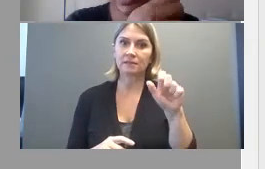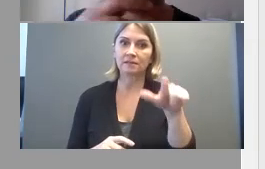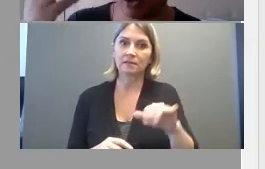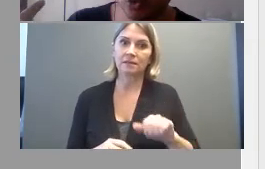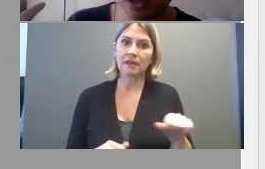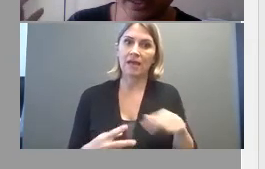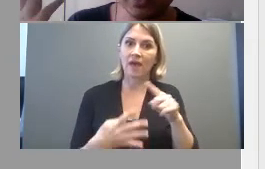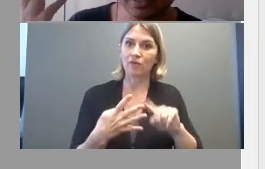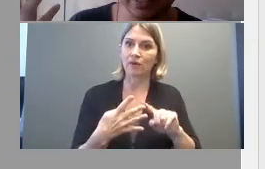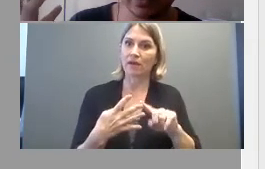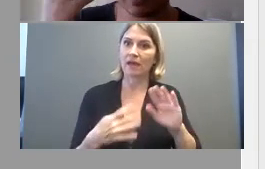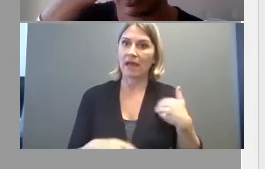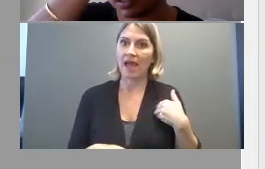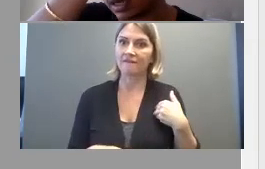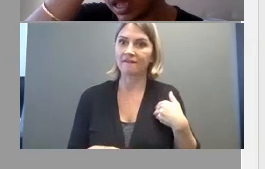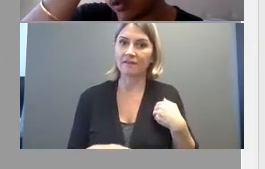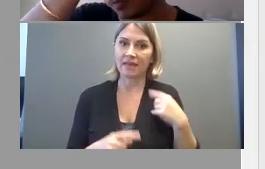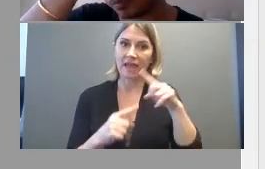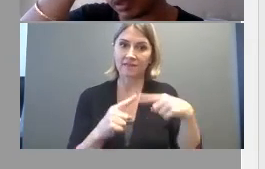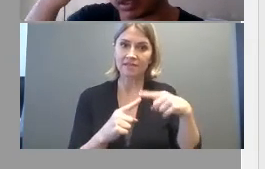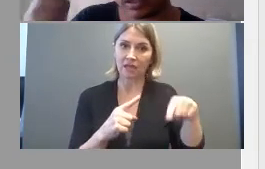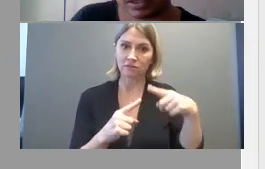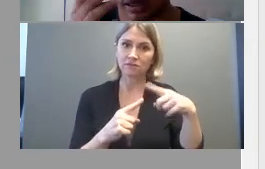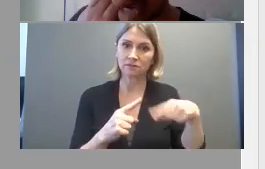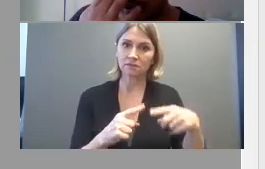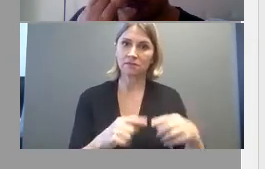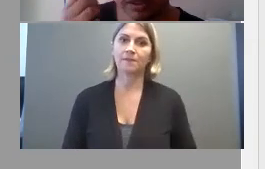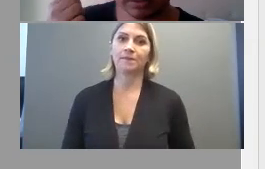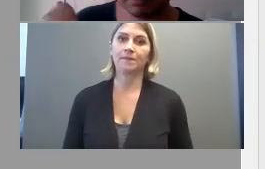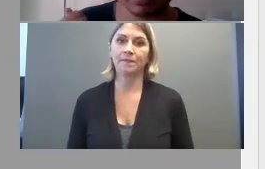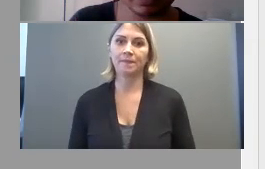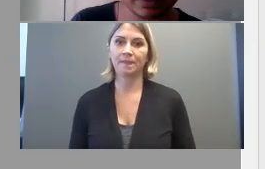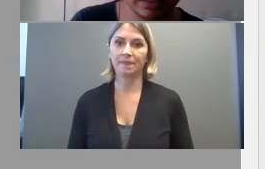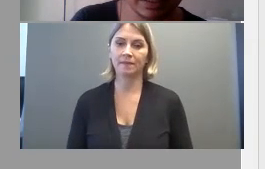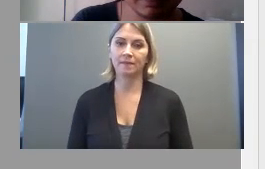are graphs that do contain cycles. Now,